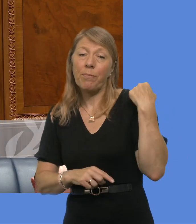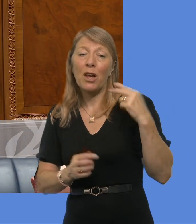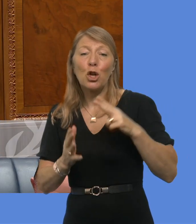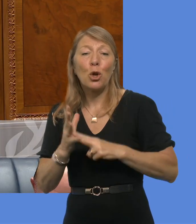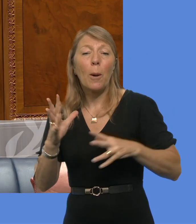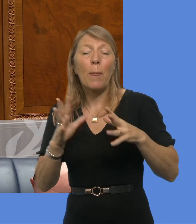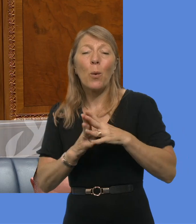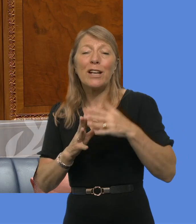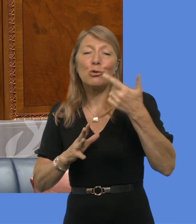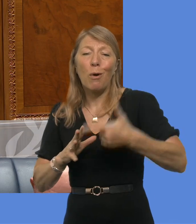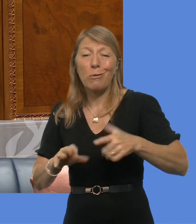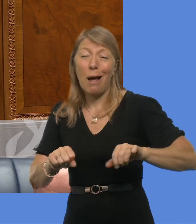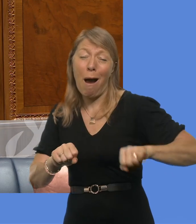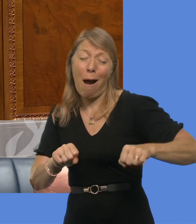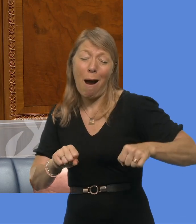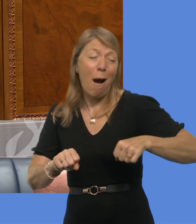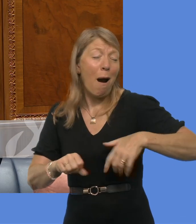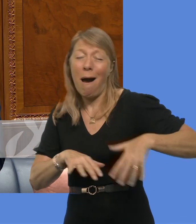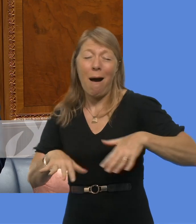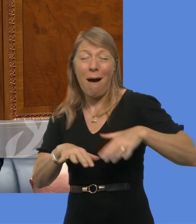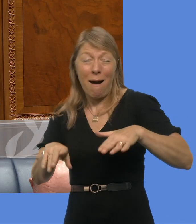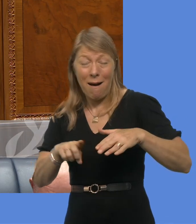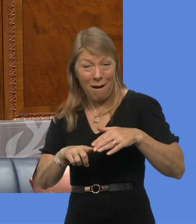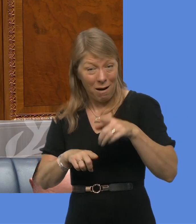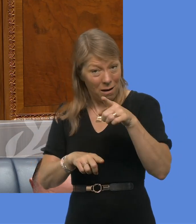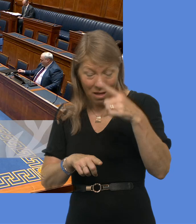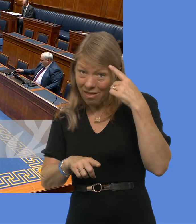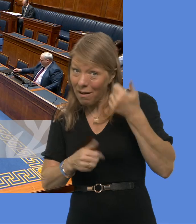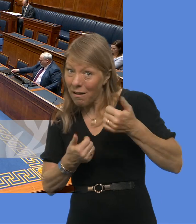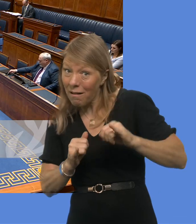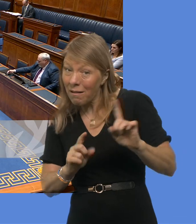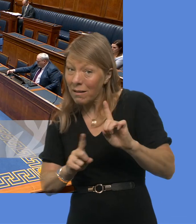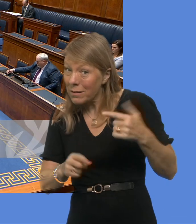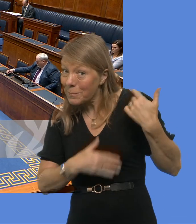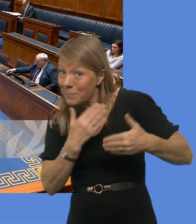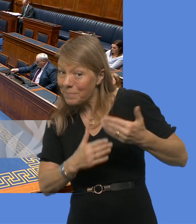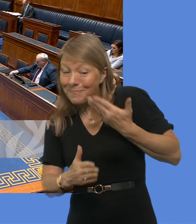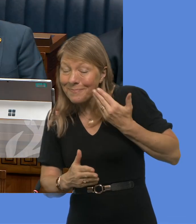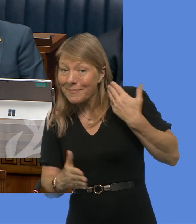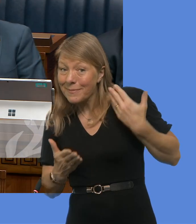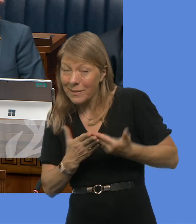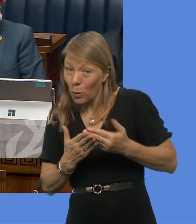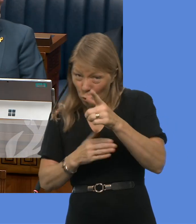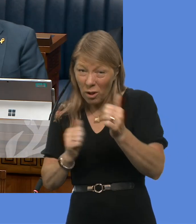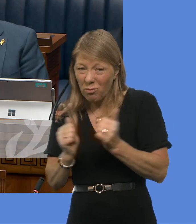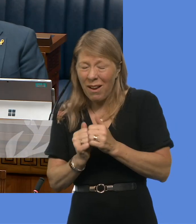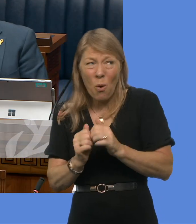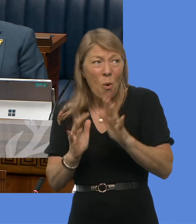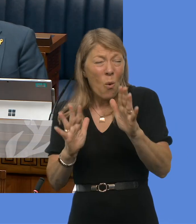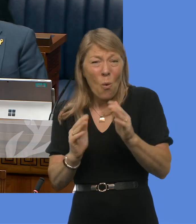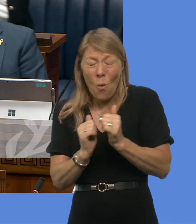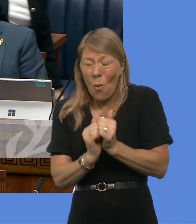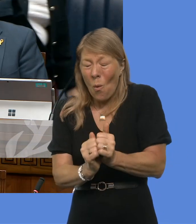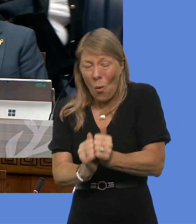a world-class event that brings huge benefits to our shores? Minister. Thank the member for his question. I absolutely